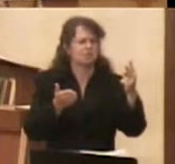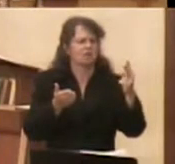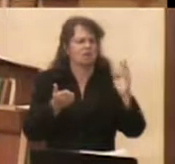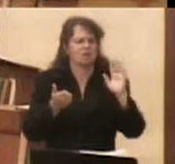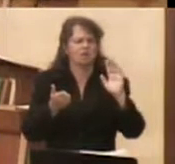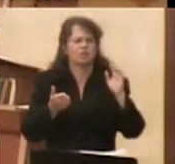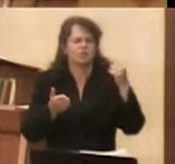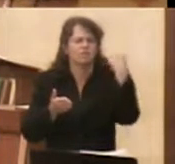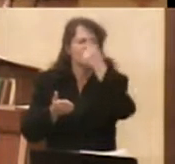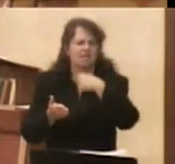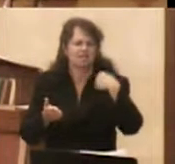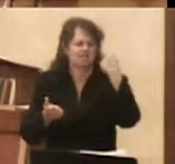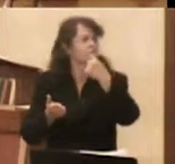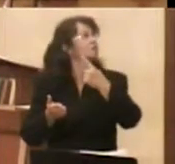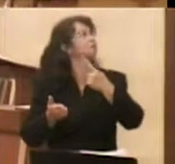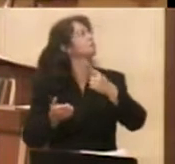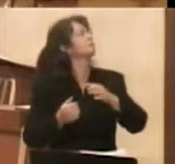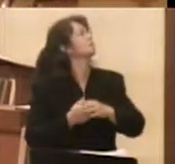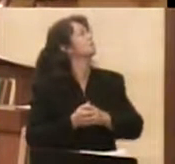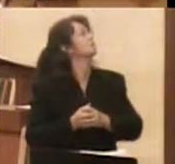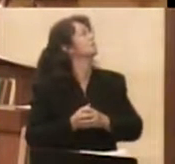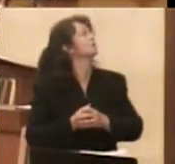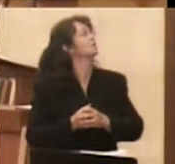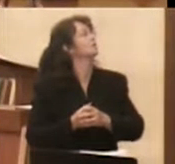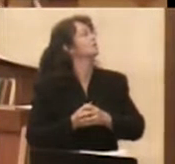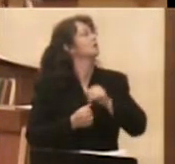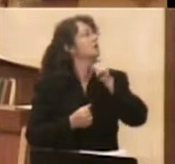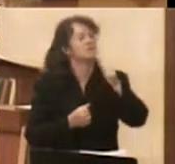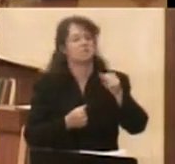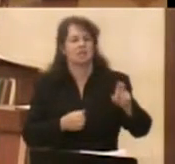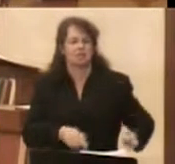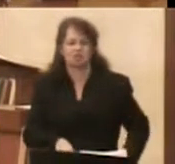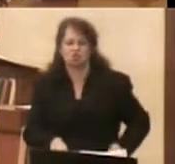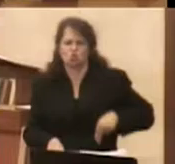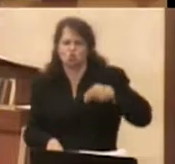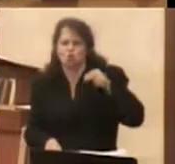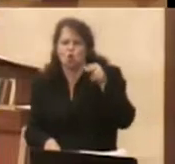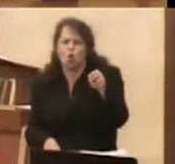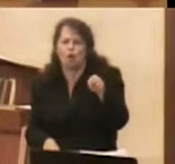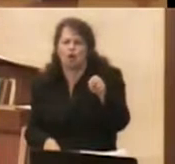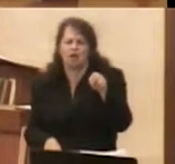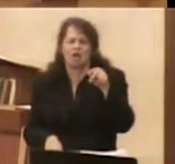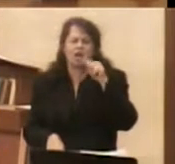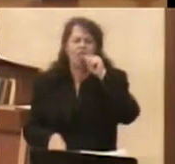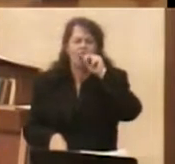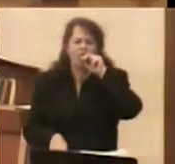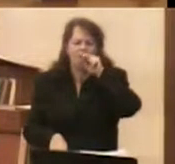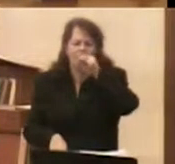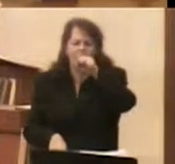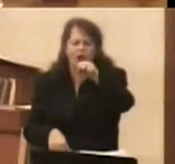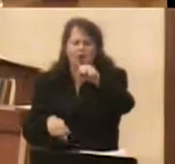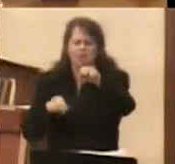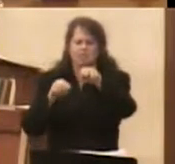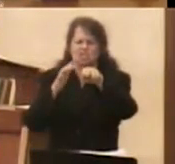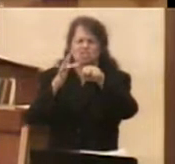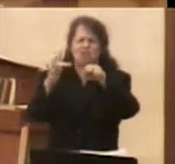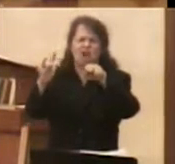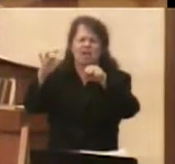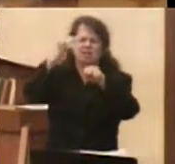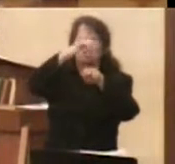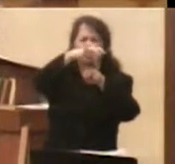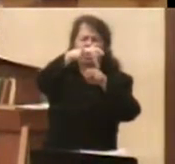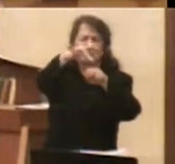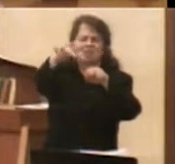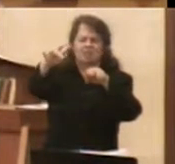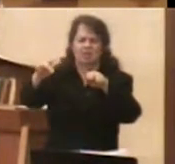Man. Not only does he see a sword, a two-edged sword coming from Jesus' mouth, and again a reminder of us